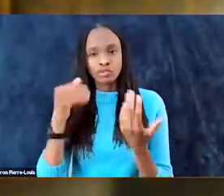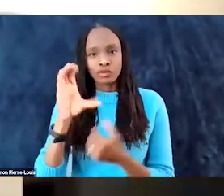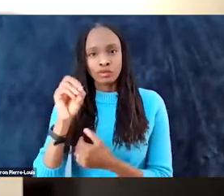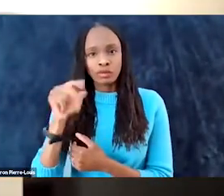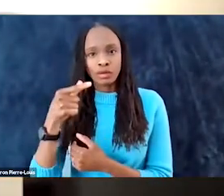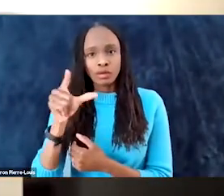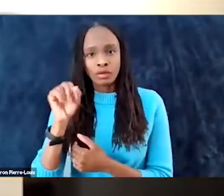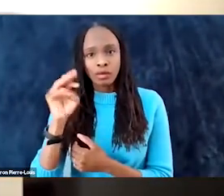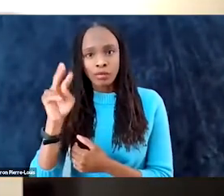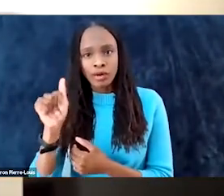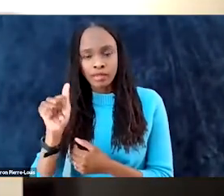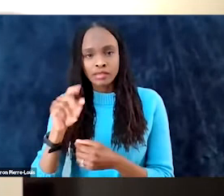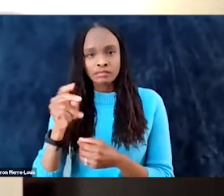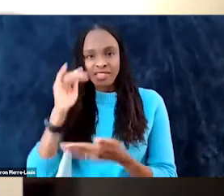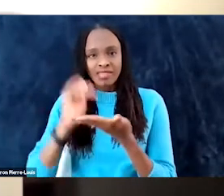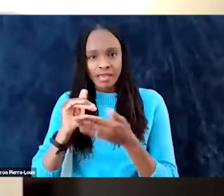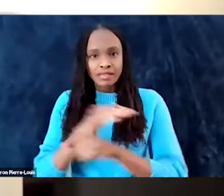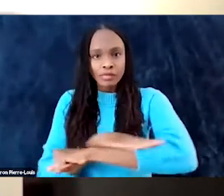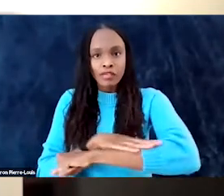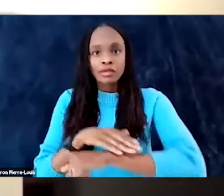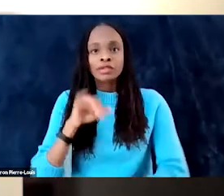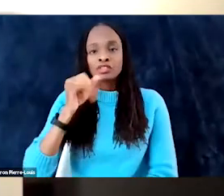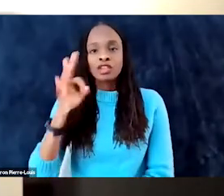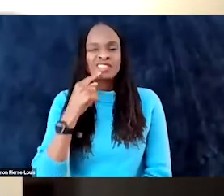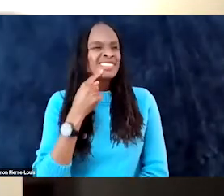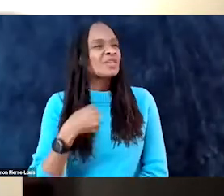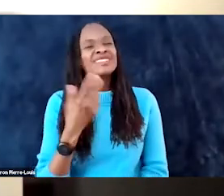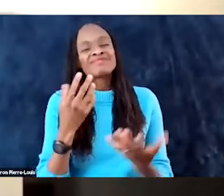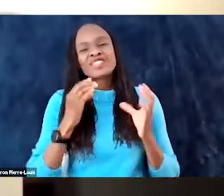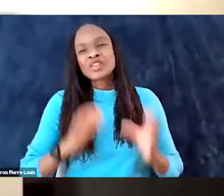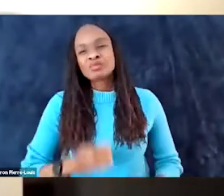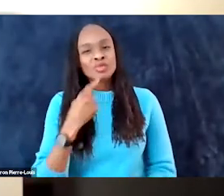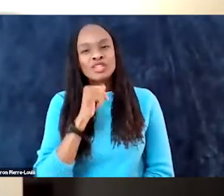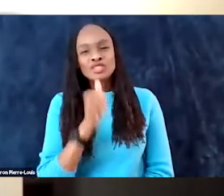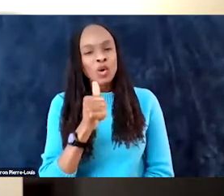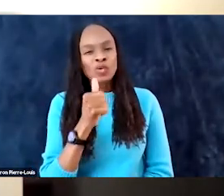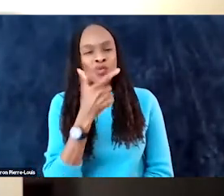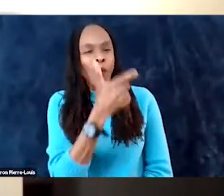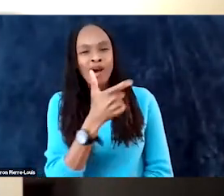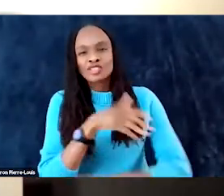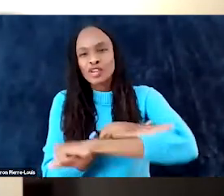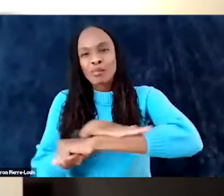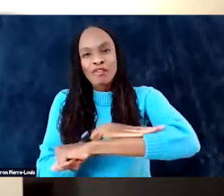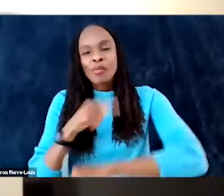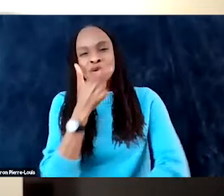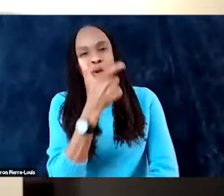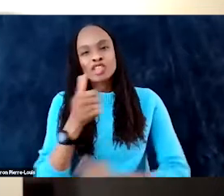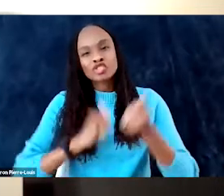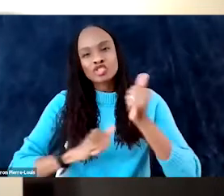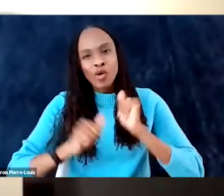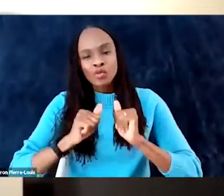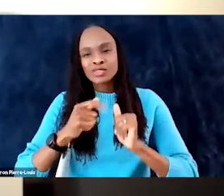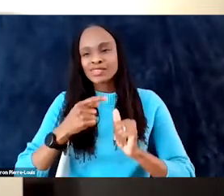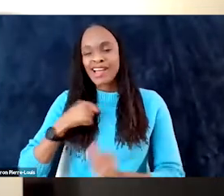platforms? Well, to consumers, to viewers, we don't watch platforms. We watch shows. Right. And, I was